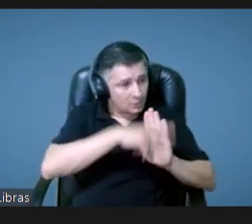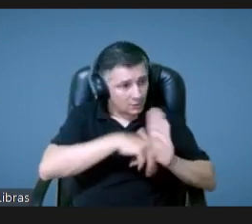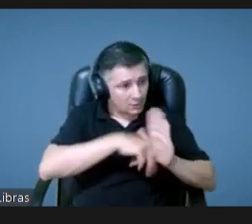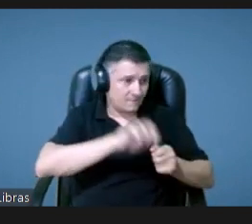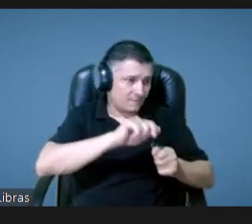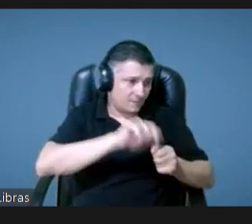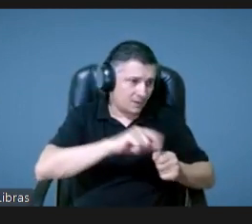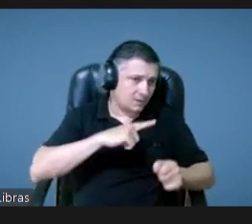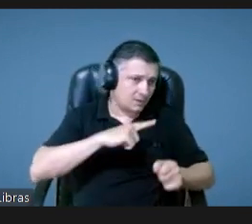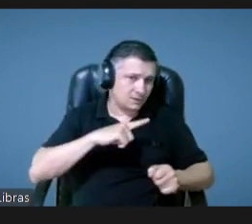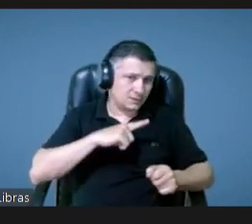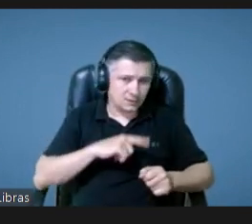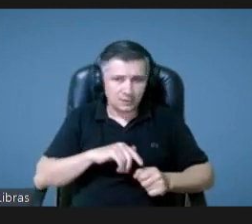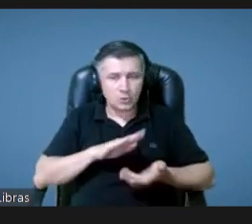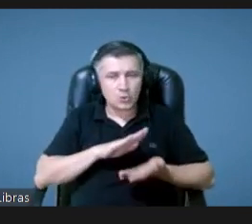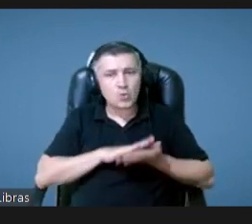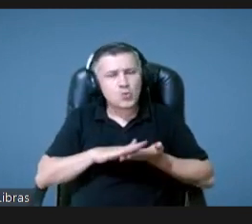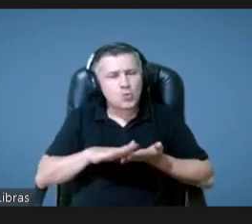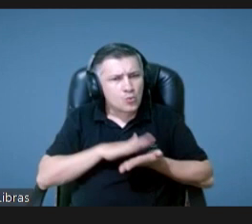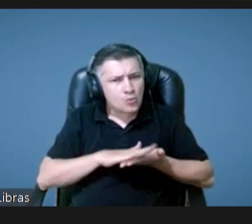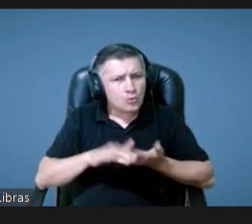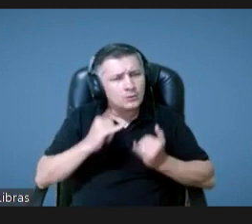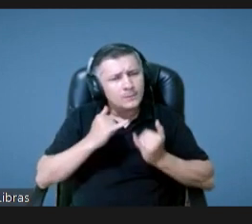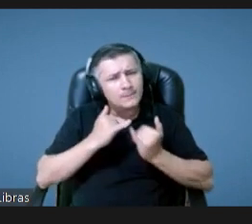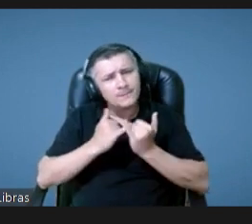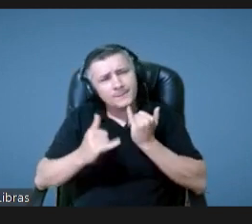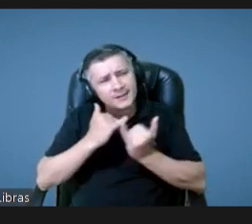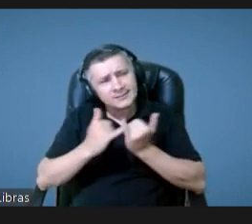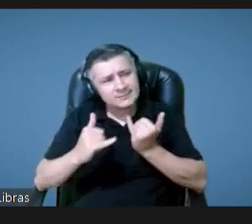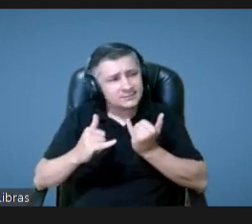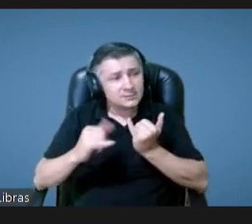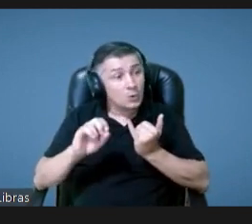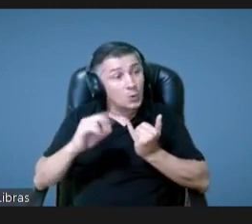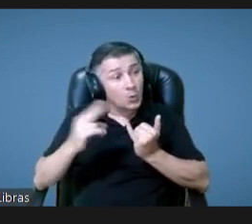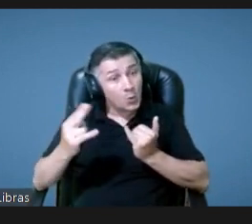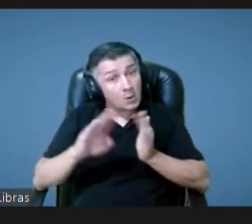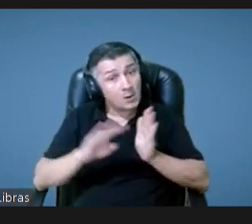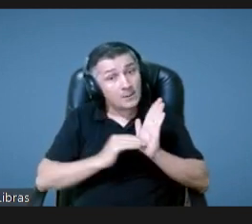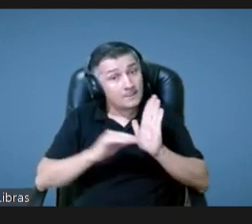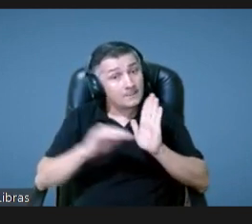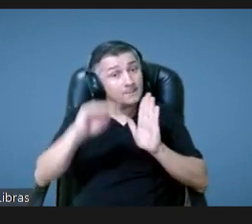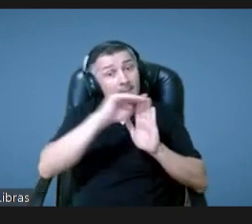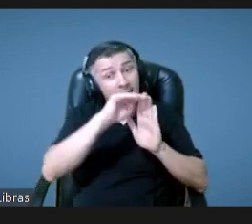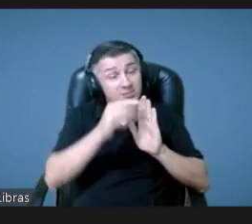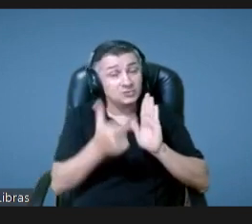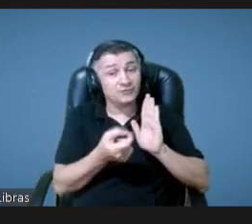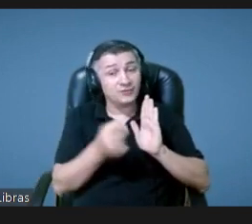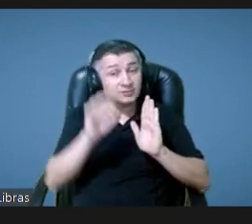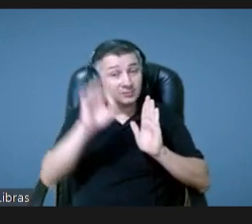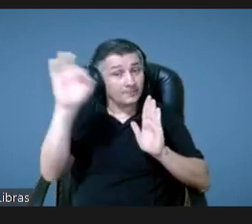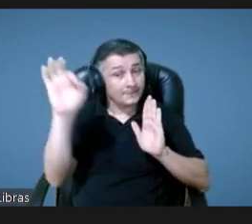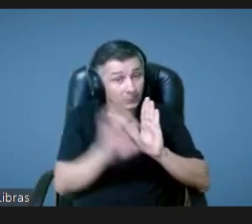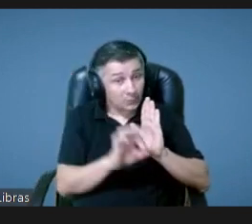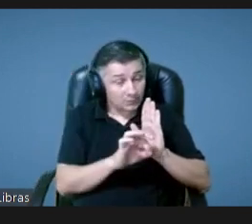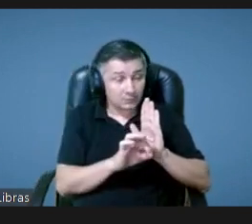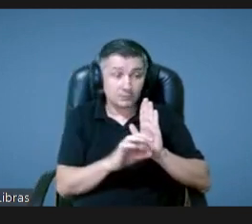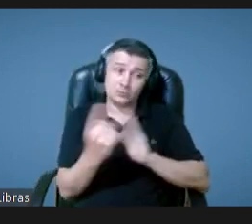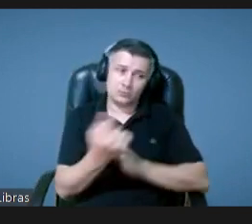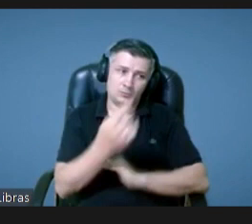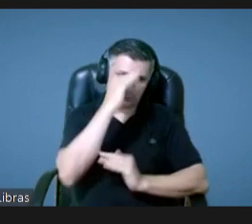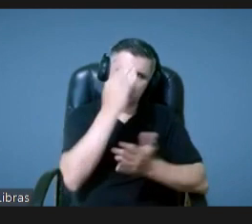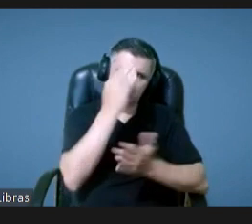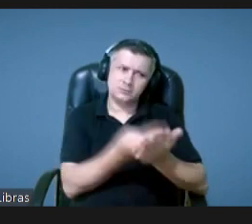Historically, these projects have a yield on cost which is close or above